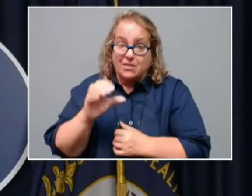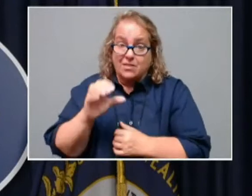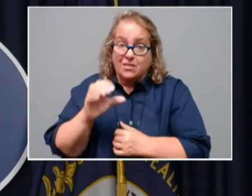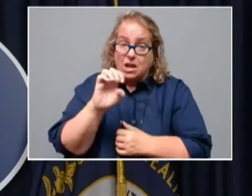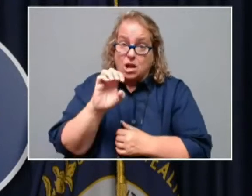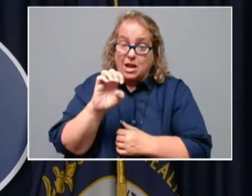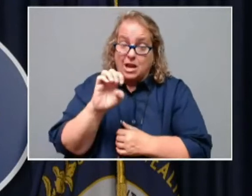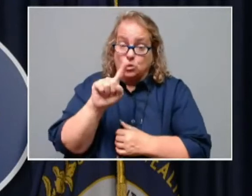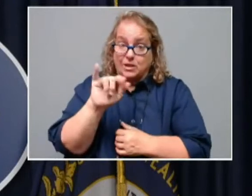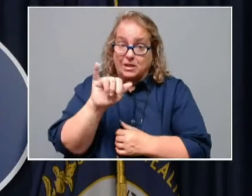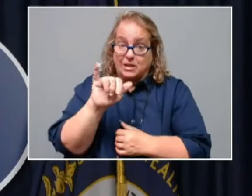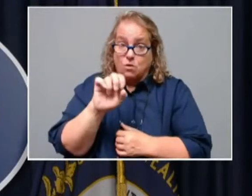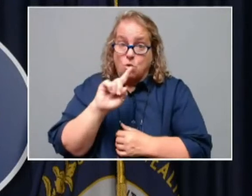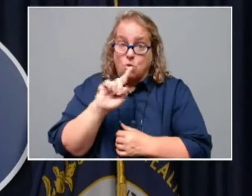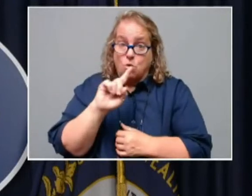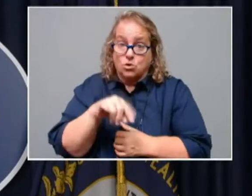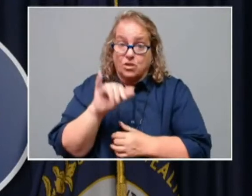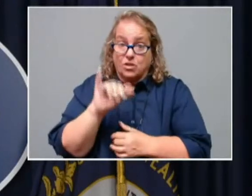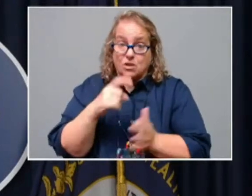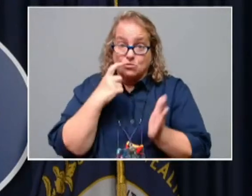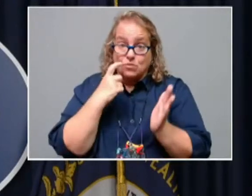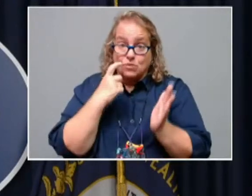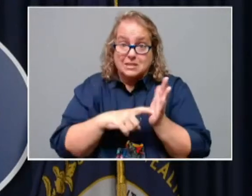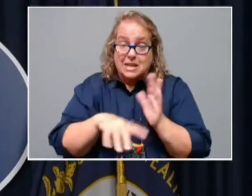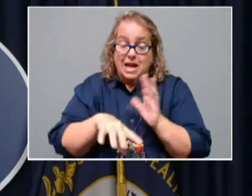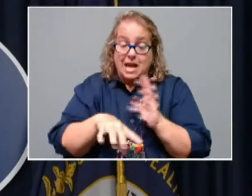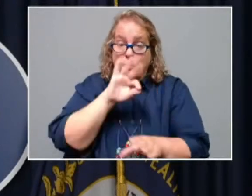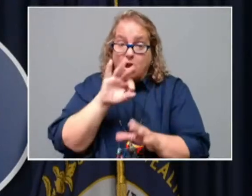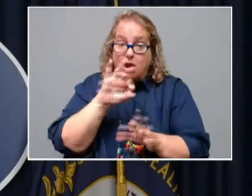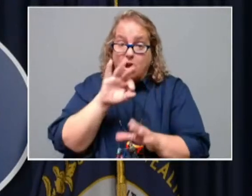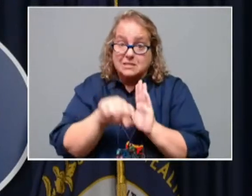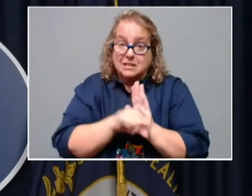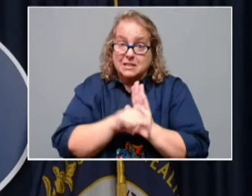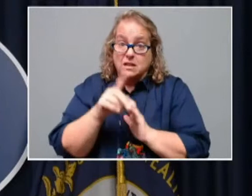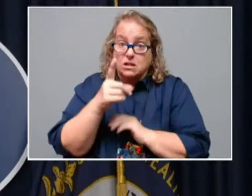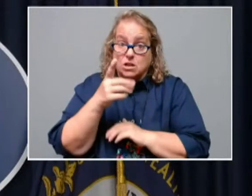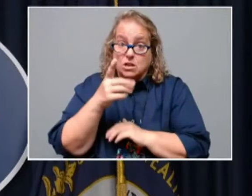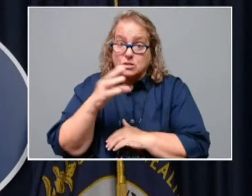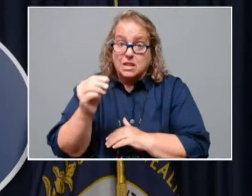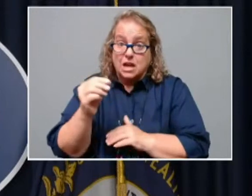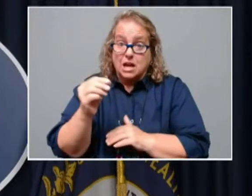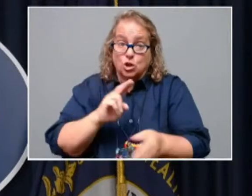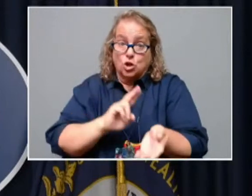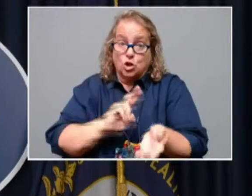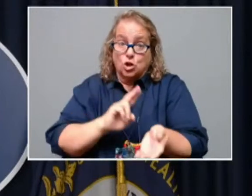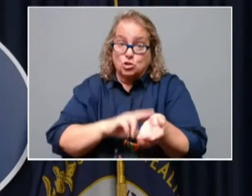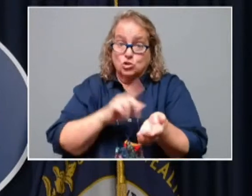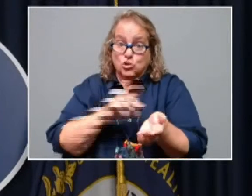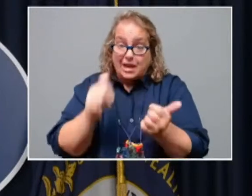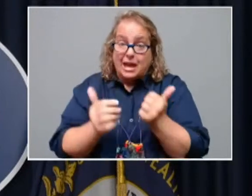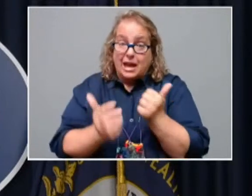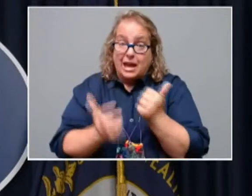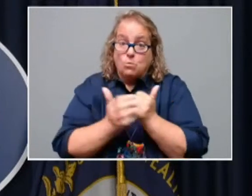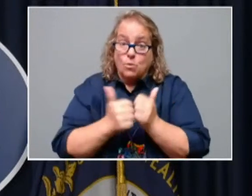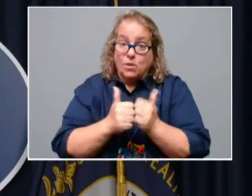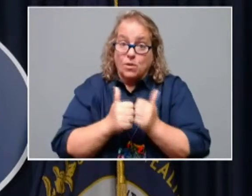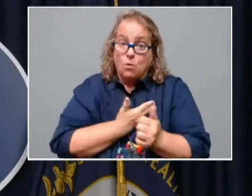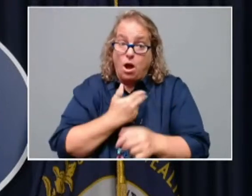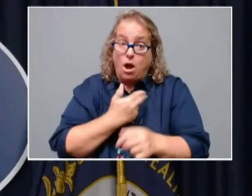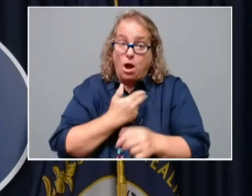on recognizing out-of-state doctors and nurses so they can help with our hospital crunch, that'll